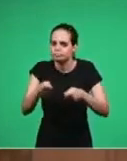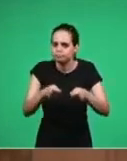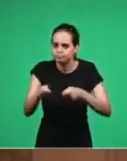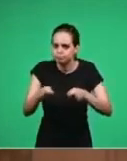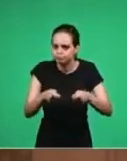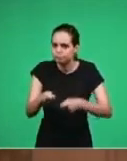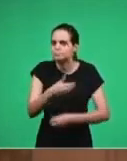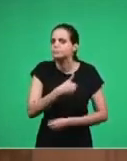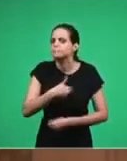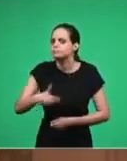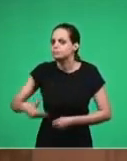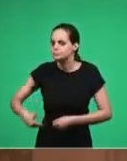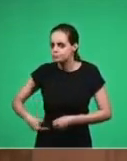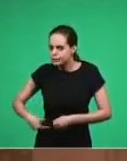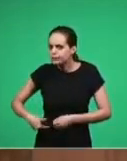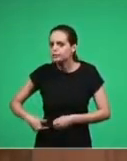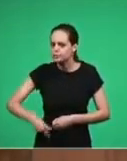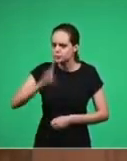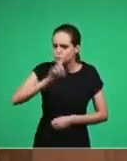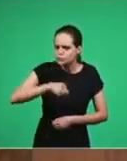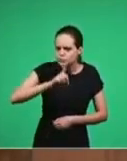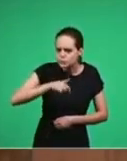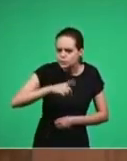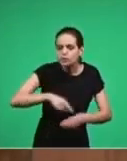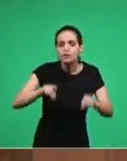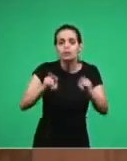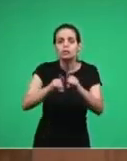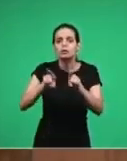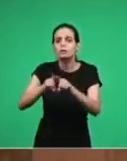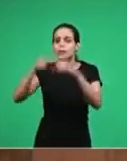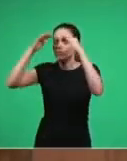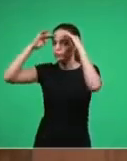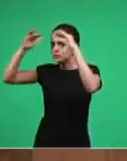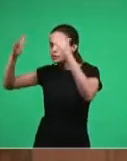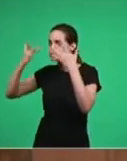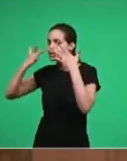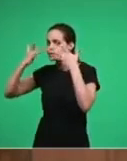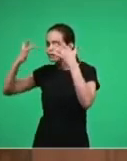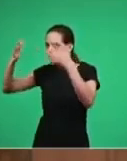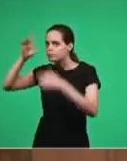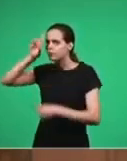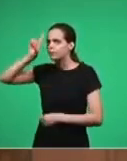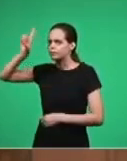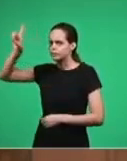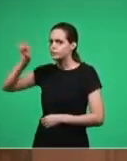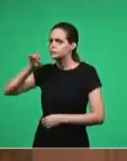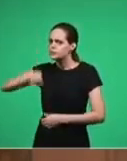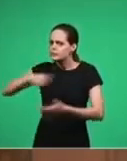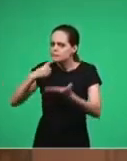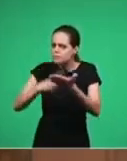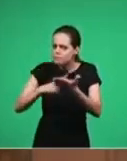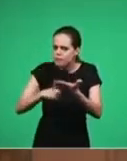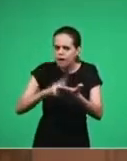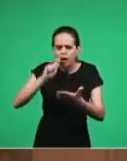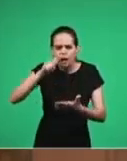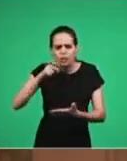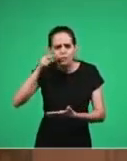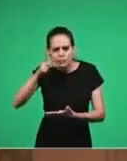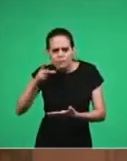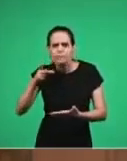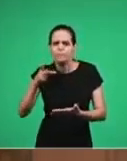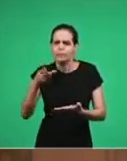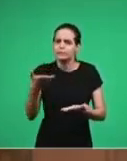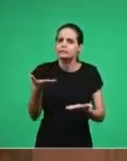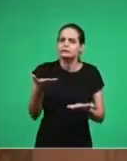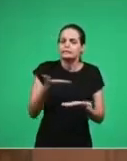there was one time where a church was doing a Lord's Supper, but they didn't have any of the bread or the